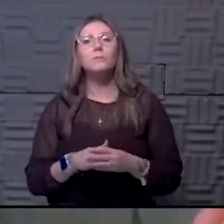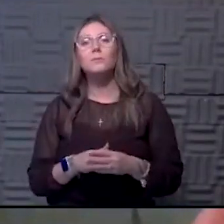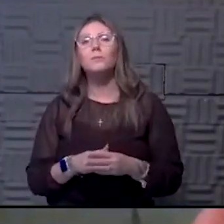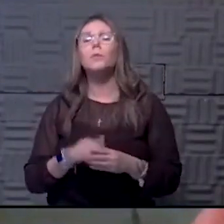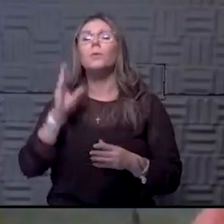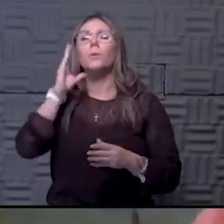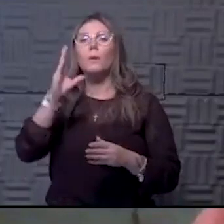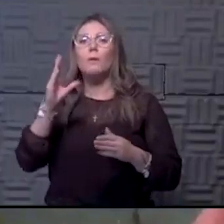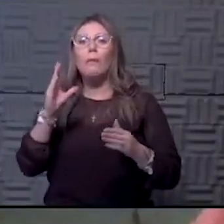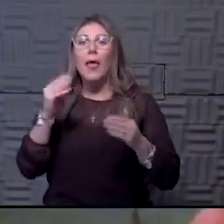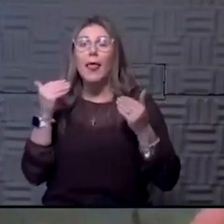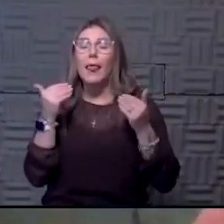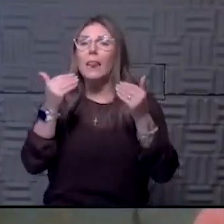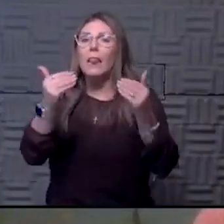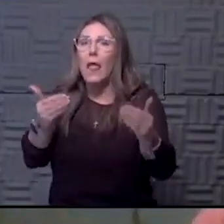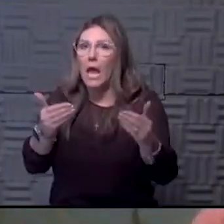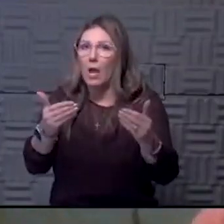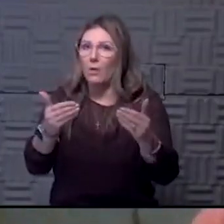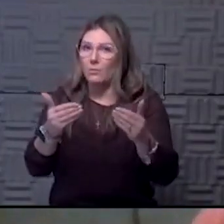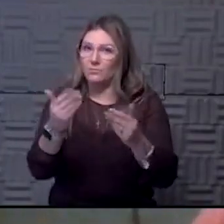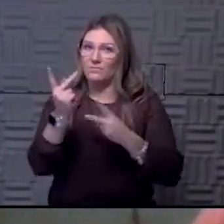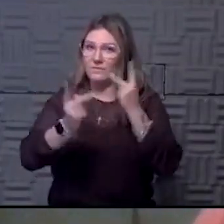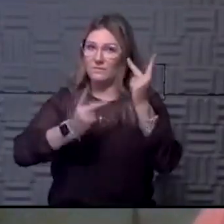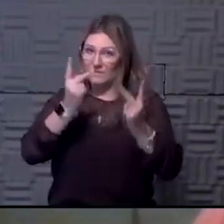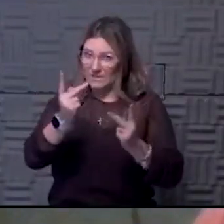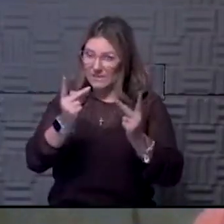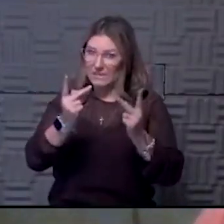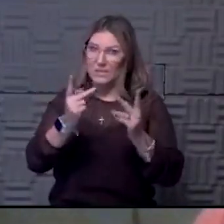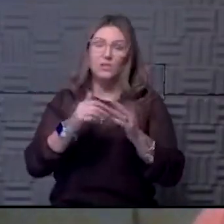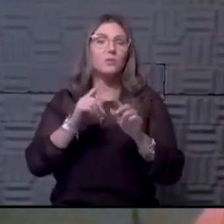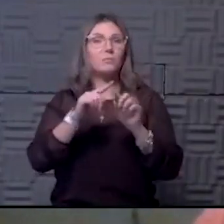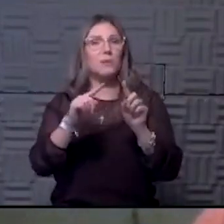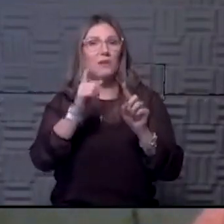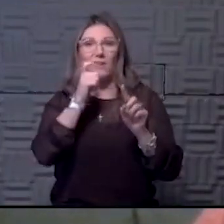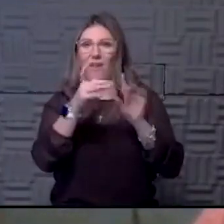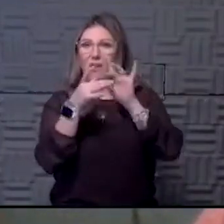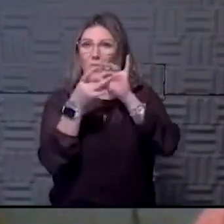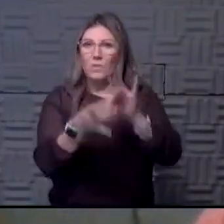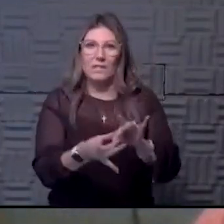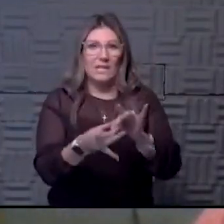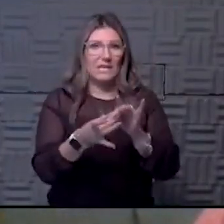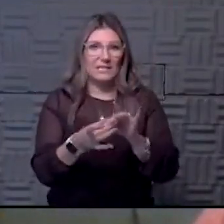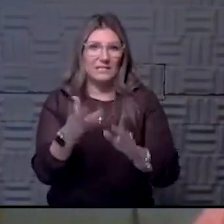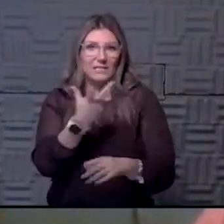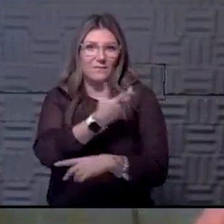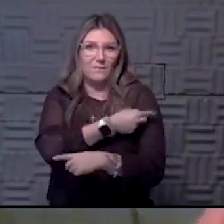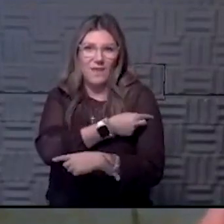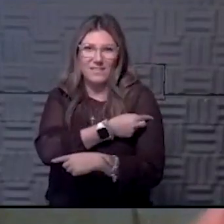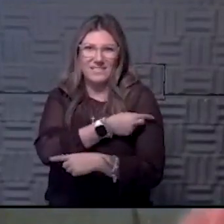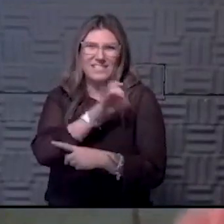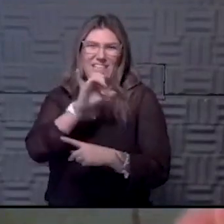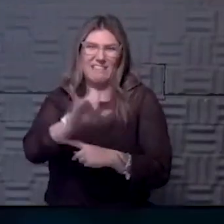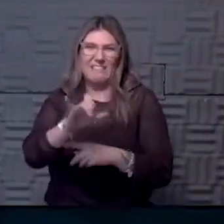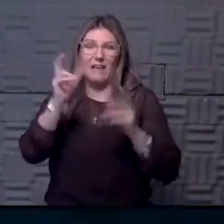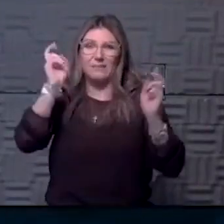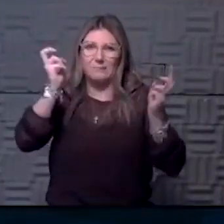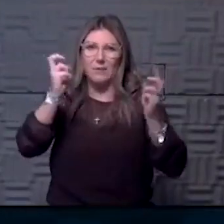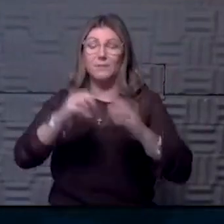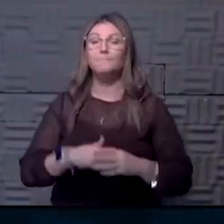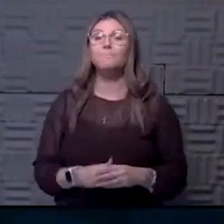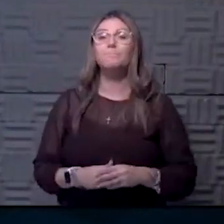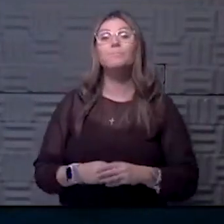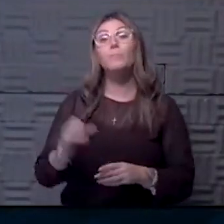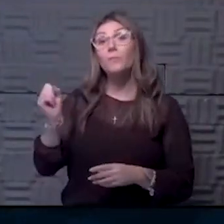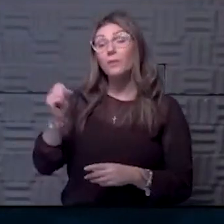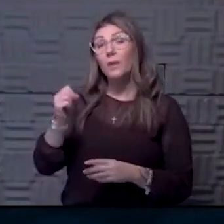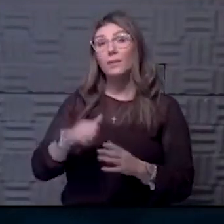allowed visitation, but it isn't currently related to vaccine status. Yeah,